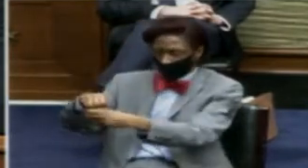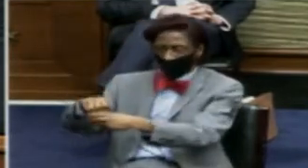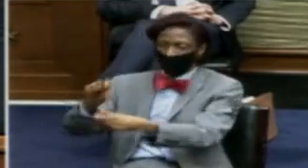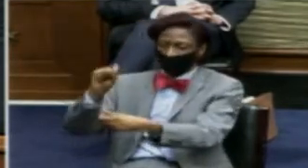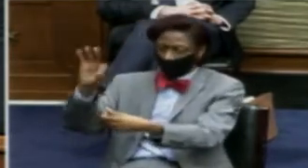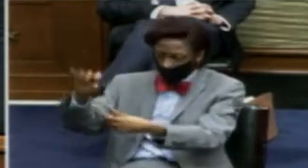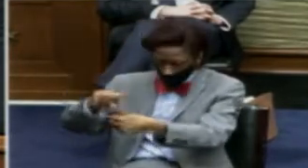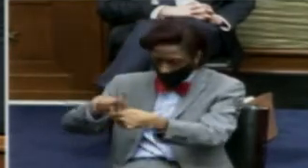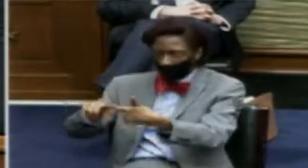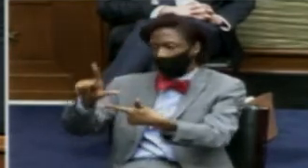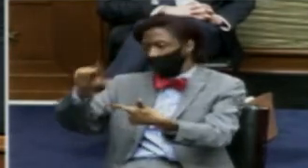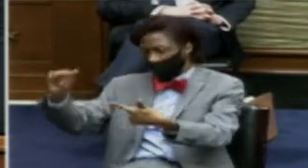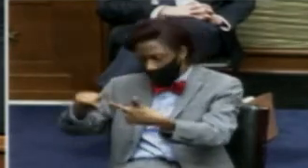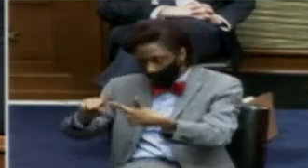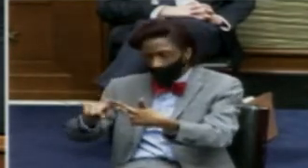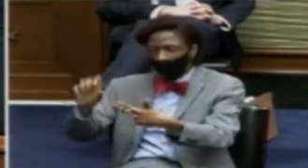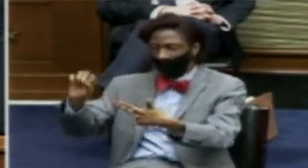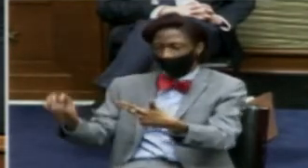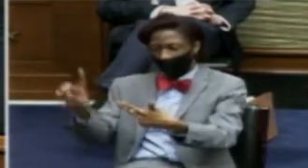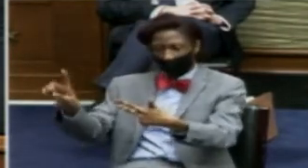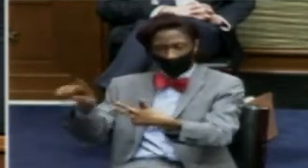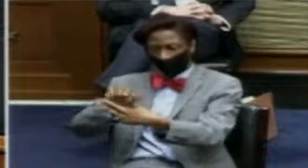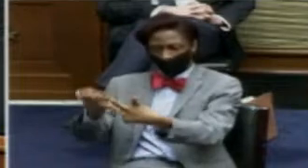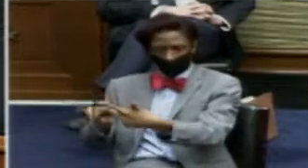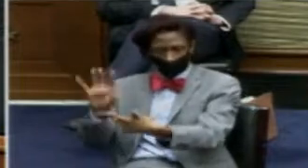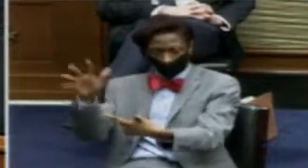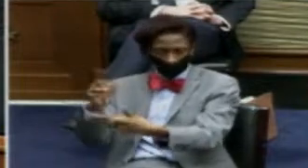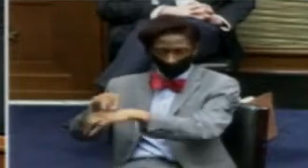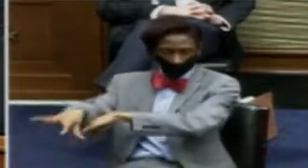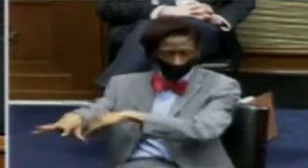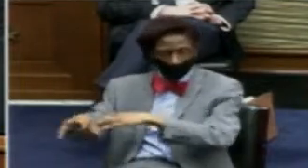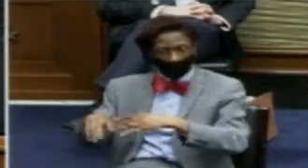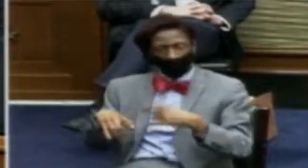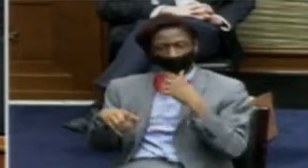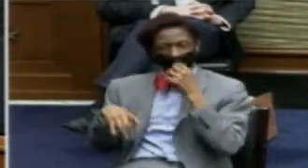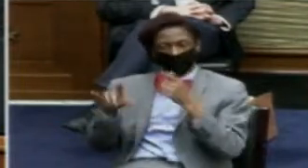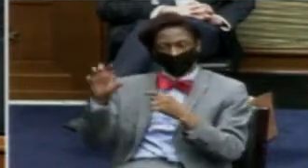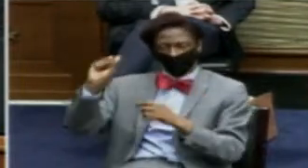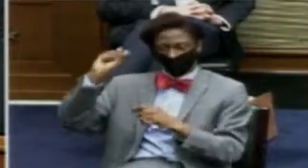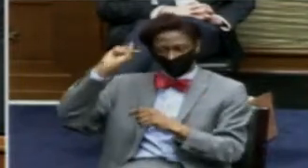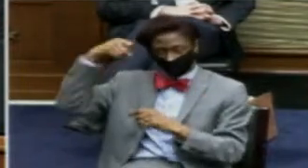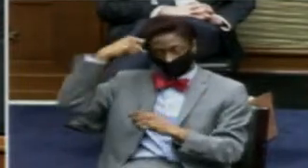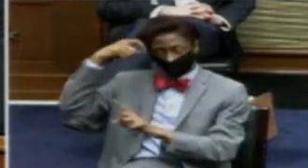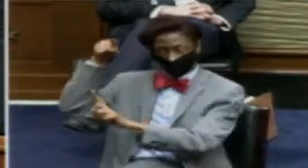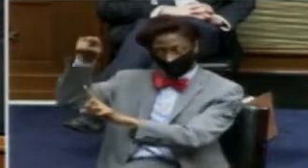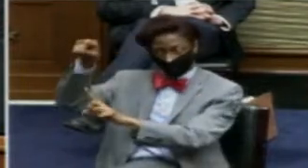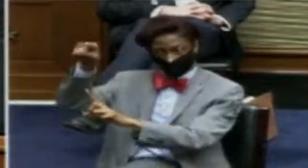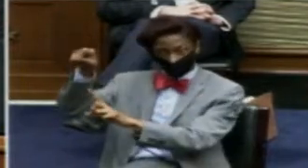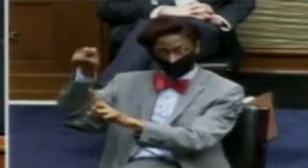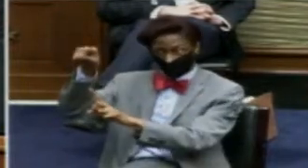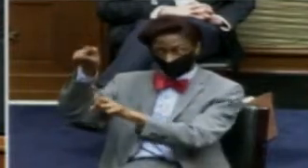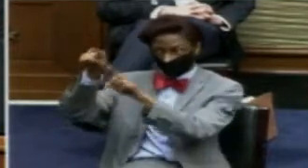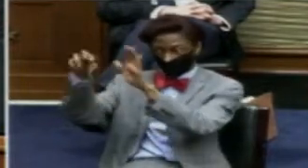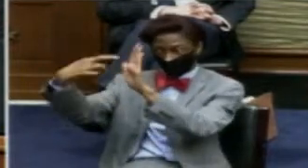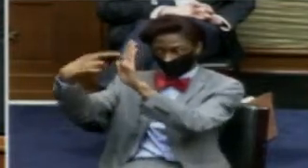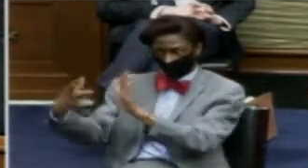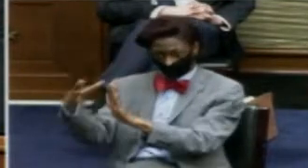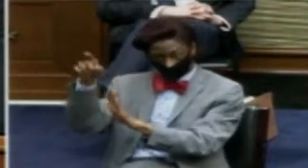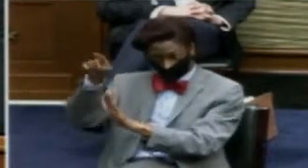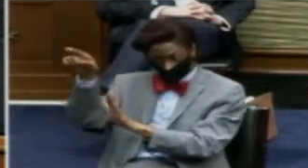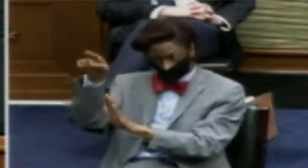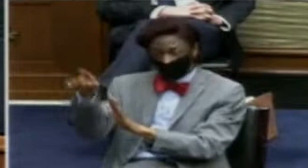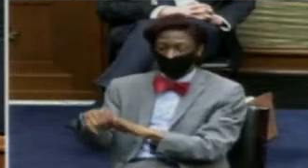San Diego, and they don't feel like the representation in Sacramento or their representatives